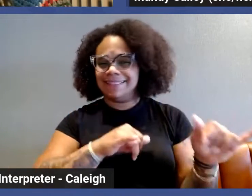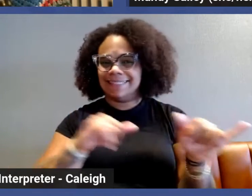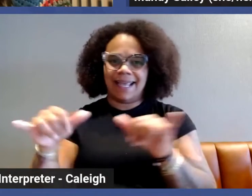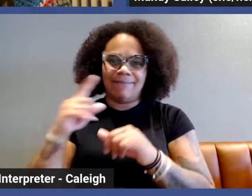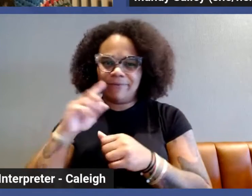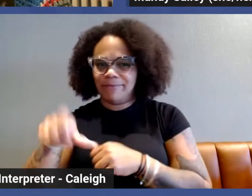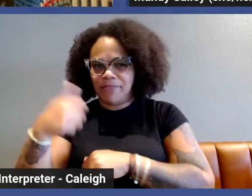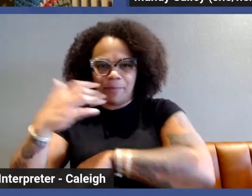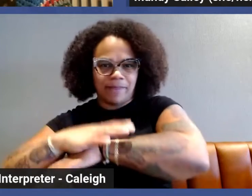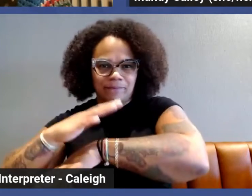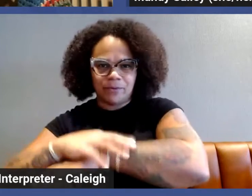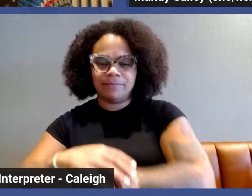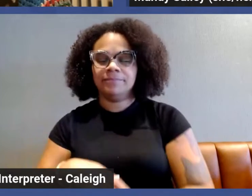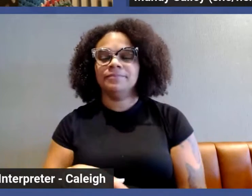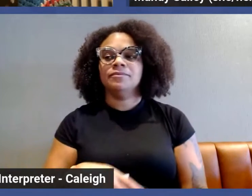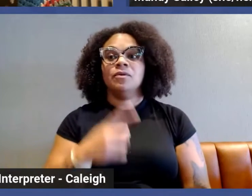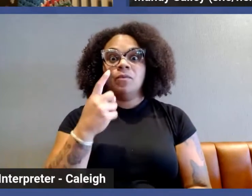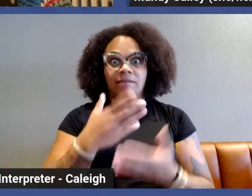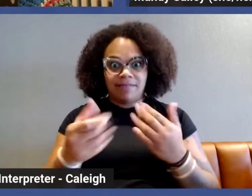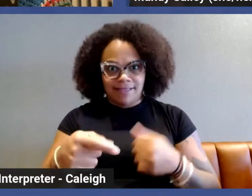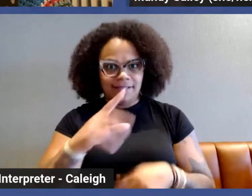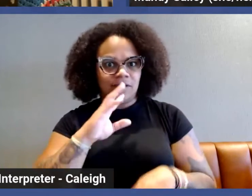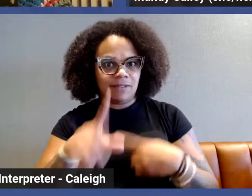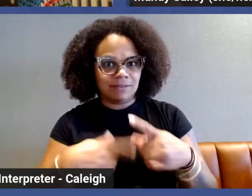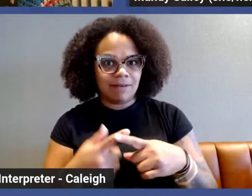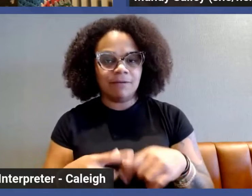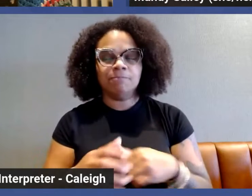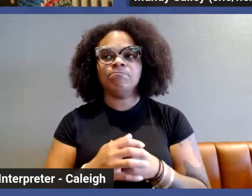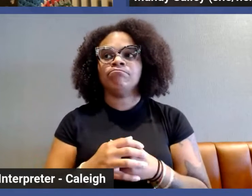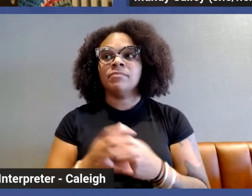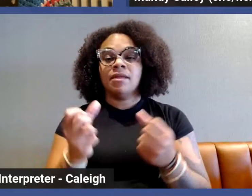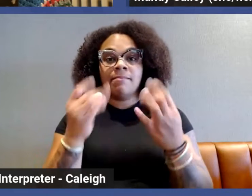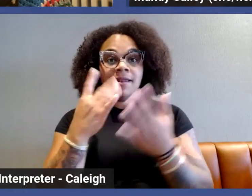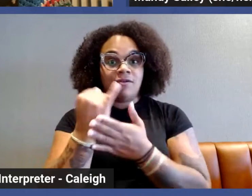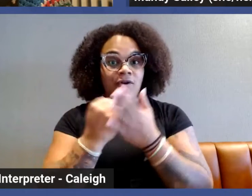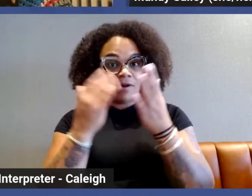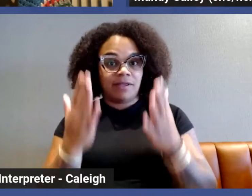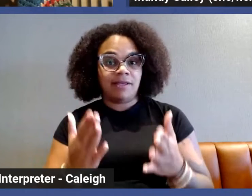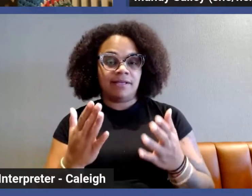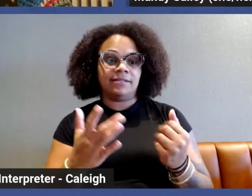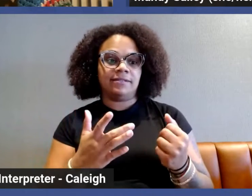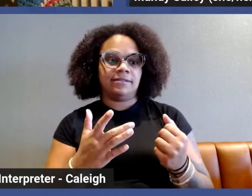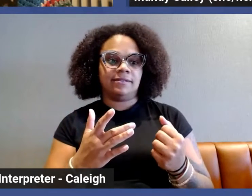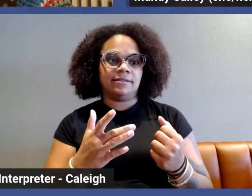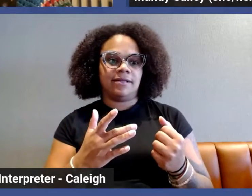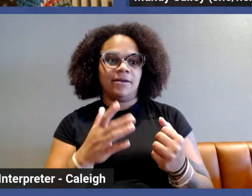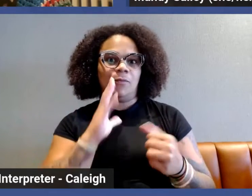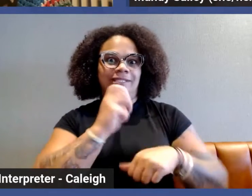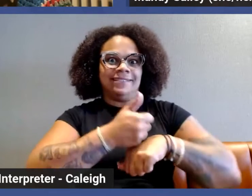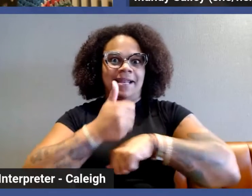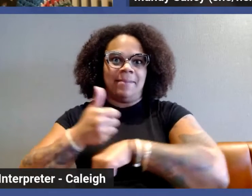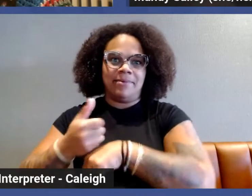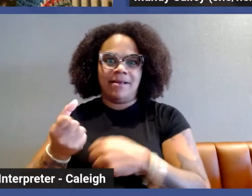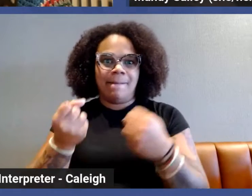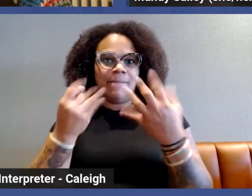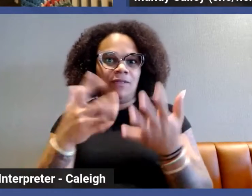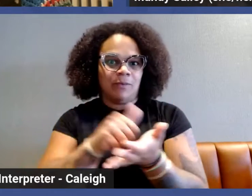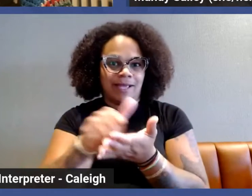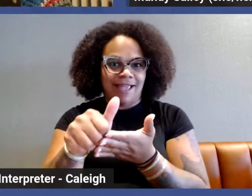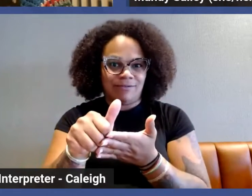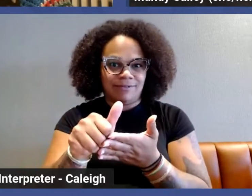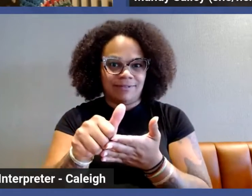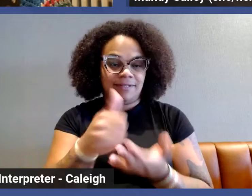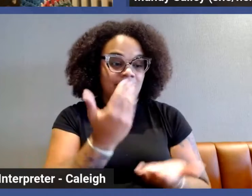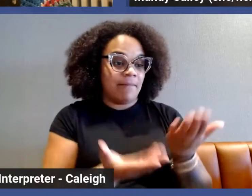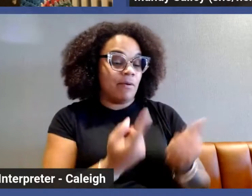And one of the things they talked about is how there are a lot of artists who would create multiple accounts, right? And like maybe one of their accounts